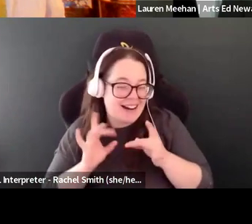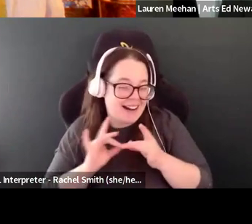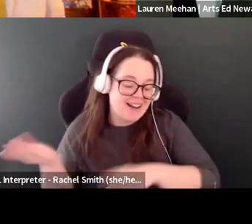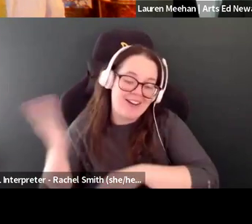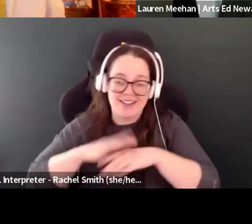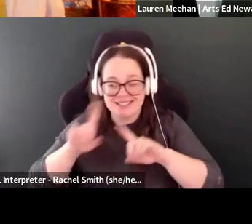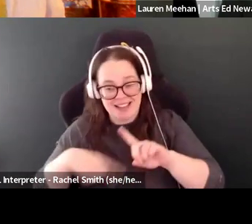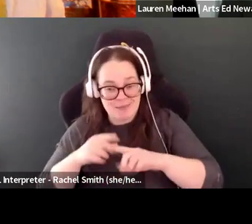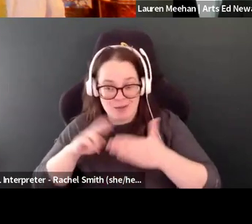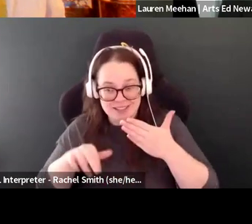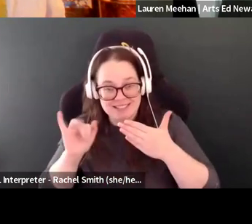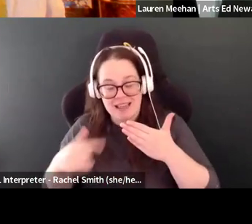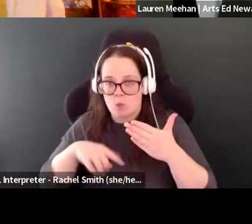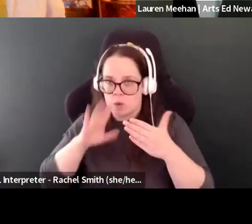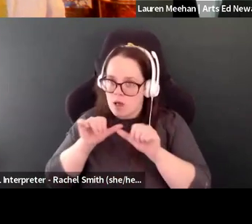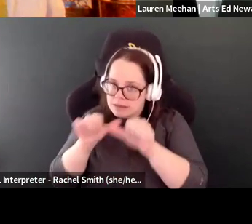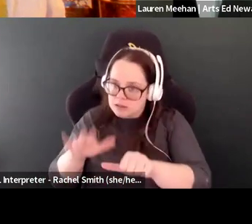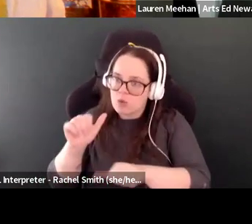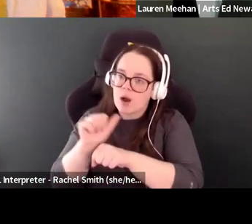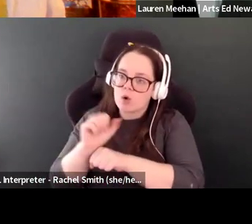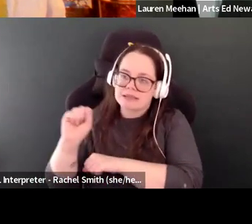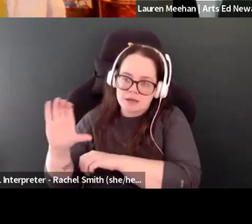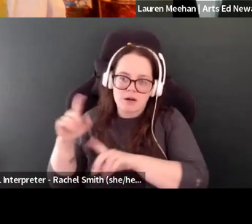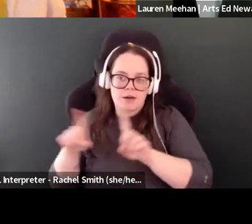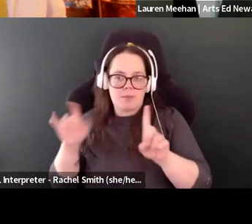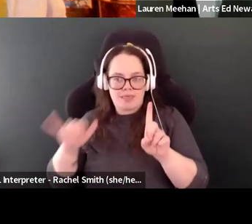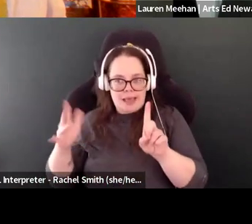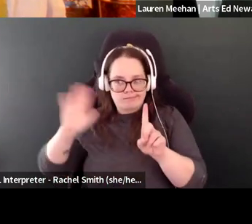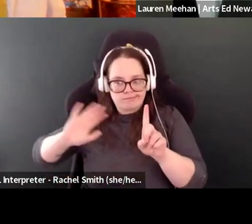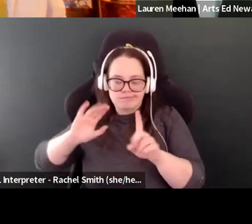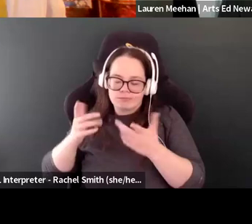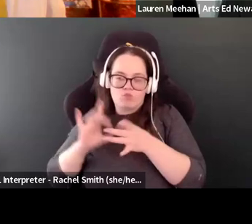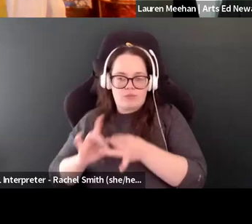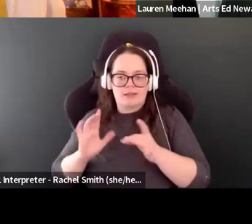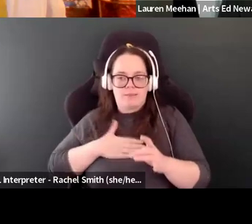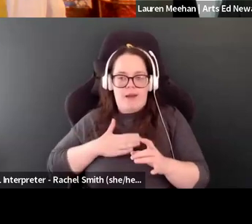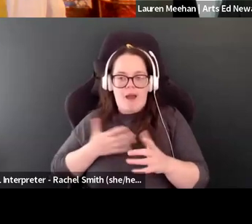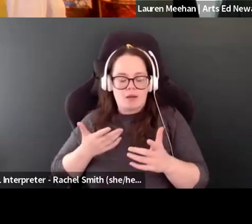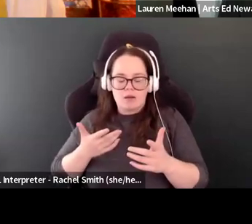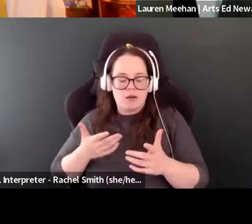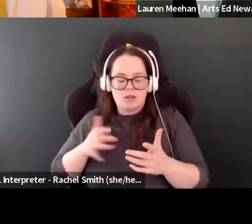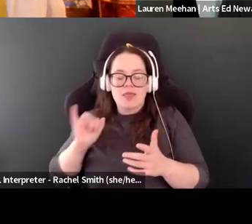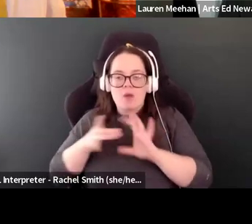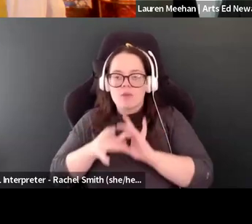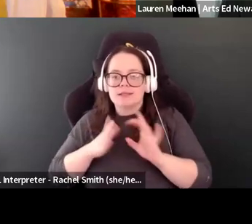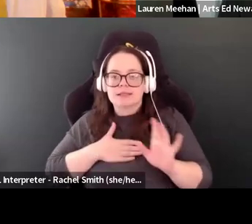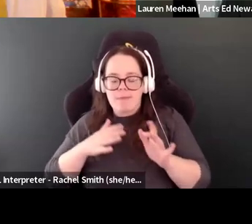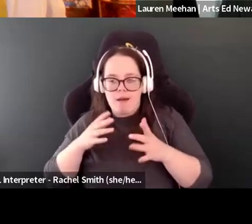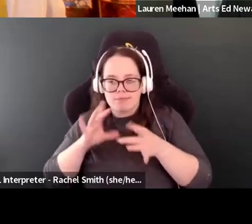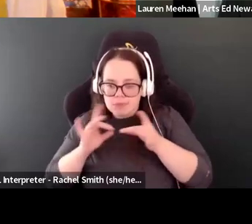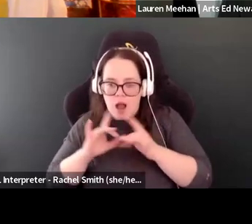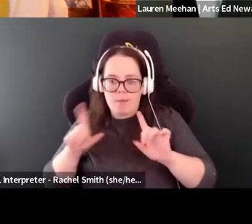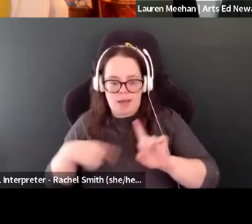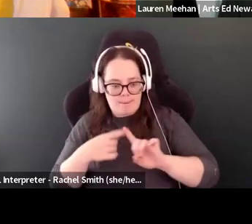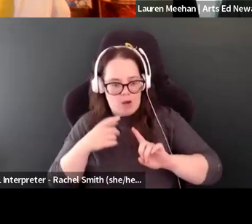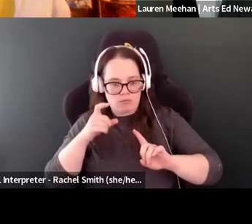And that's work that will continue in South Carolina. But that goes back to what I said before, that you have to lay the groundwork, because one